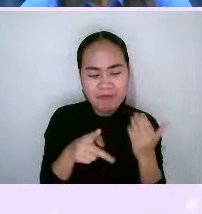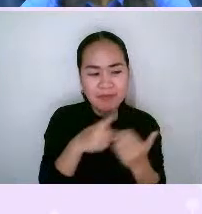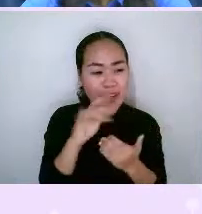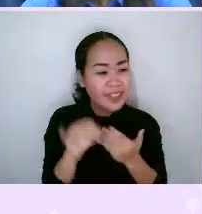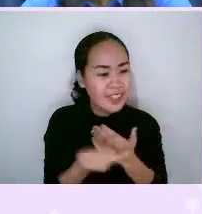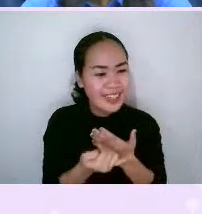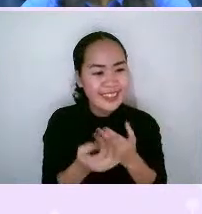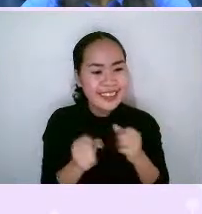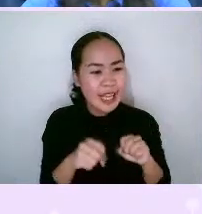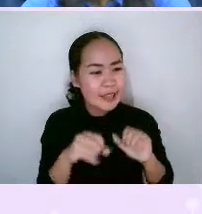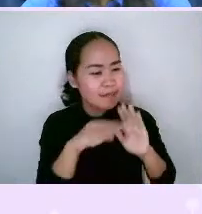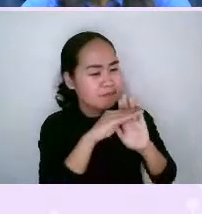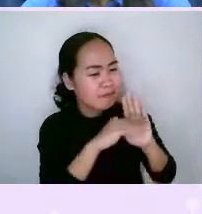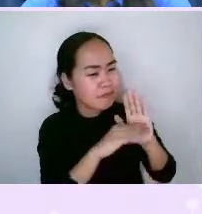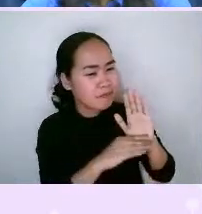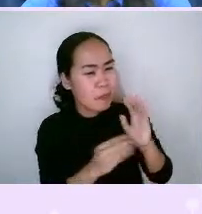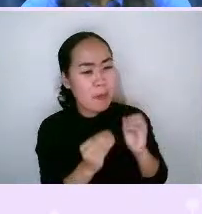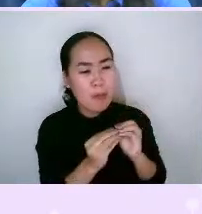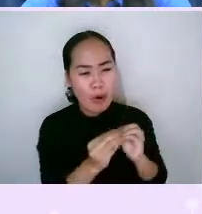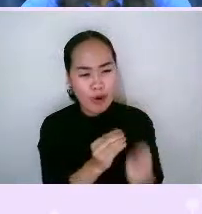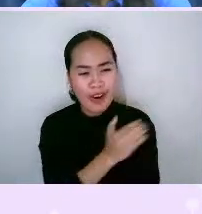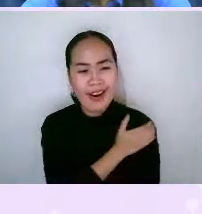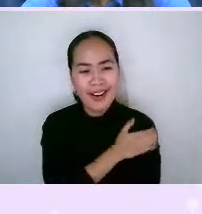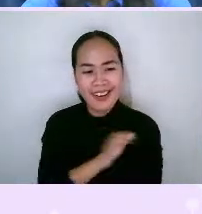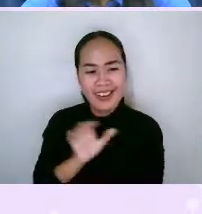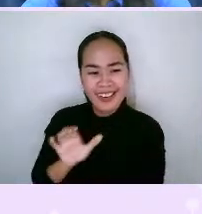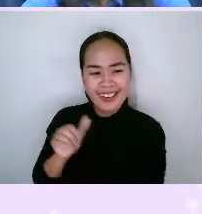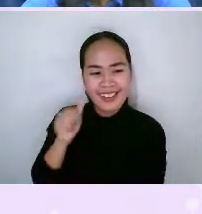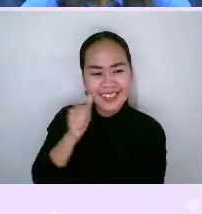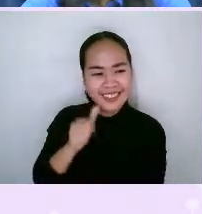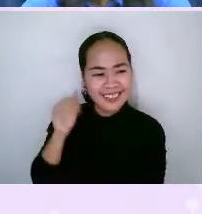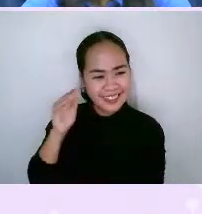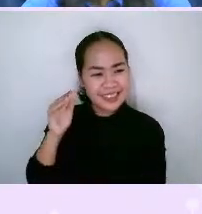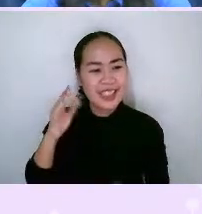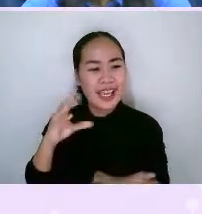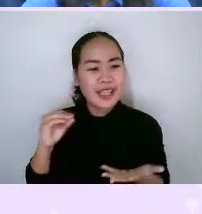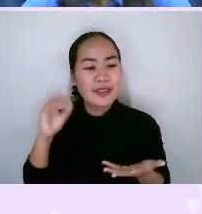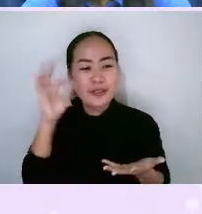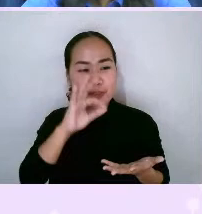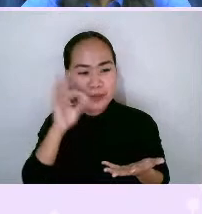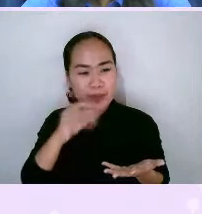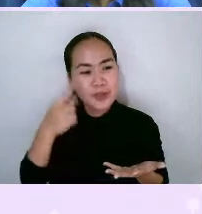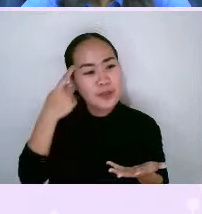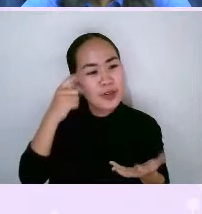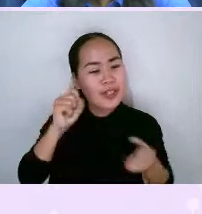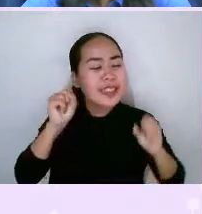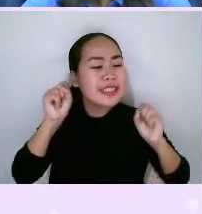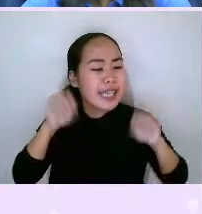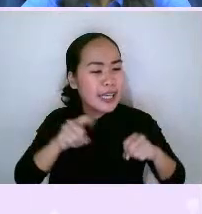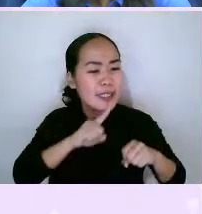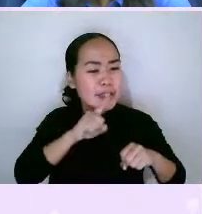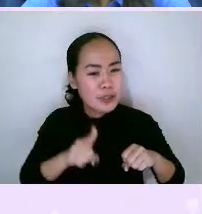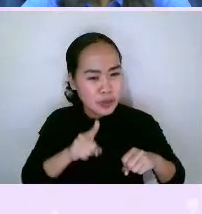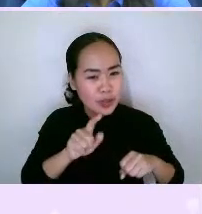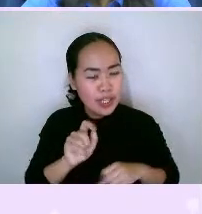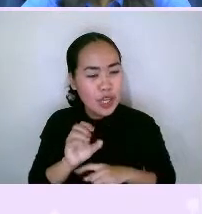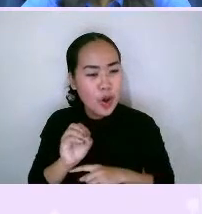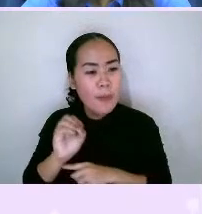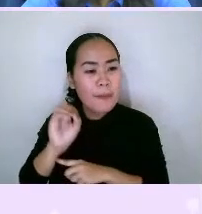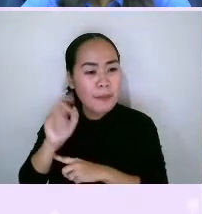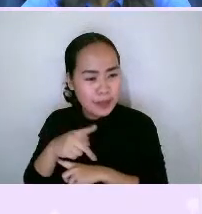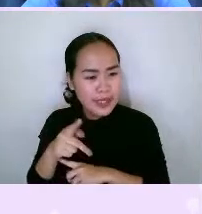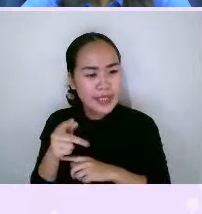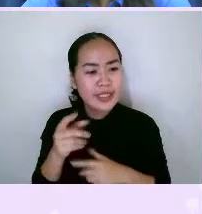NITSD aims to empower more of our kababayans by providing accessible and quality-assured TVET through the TESDA